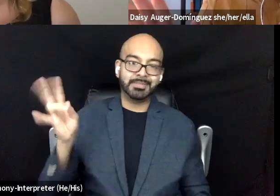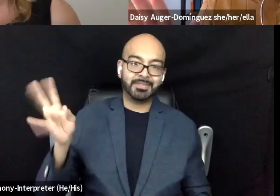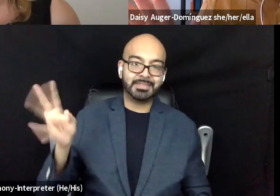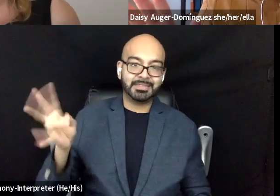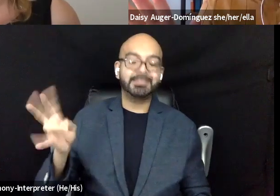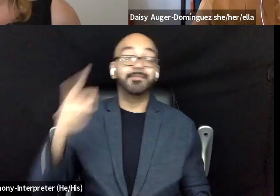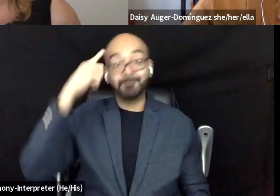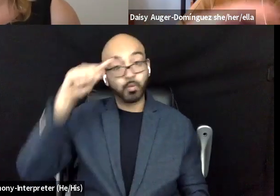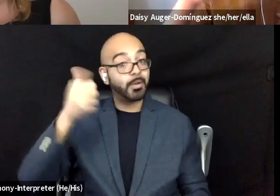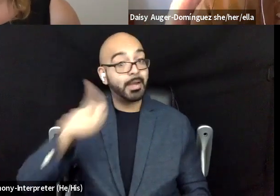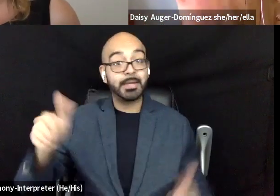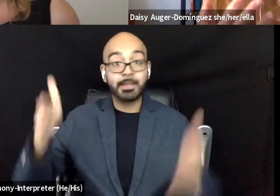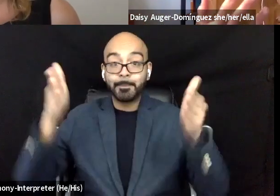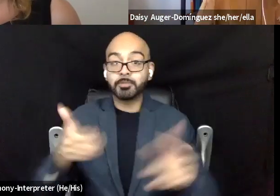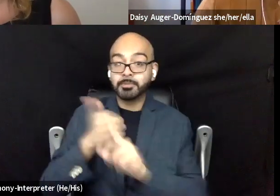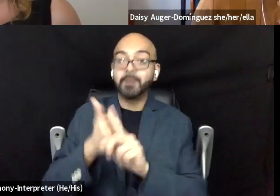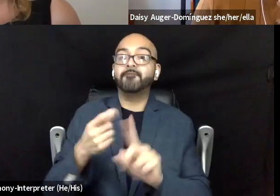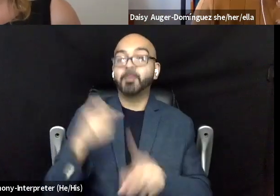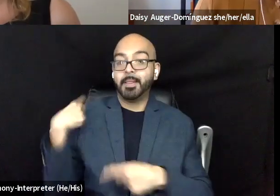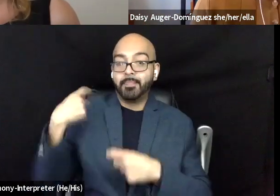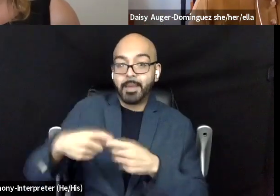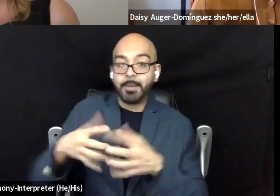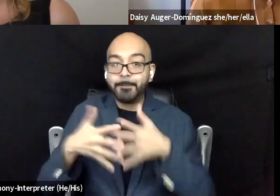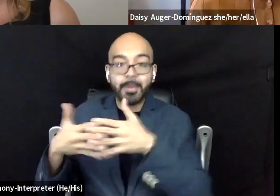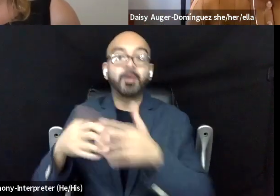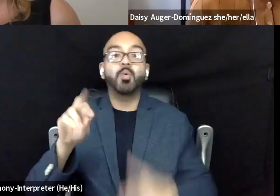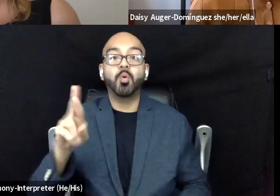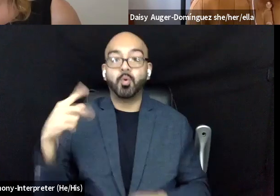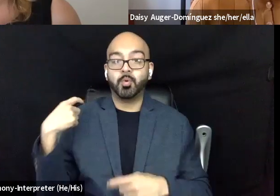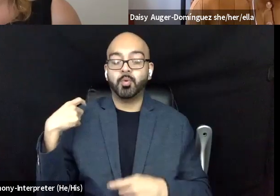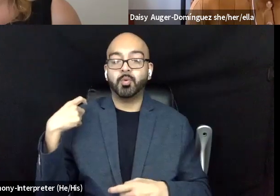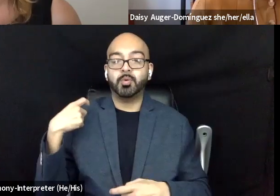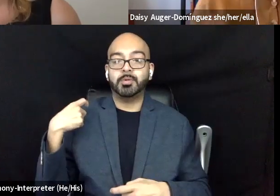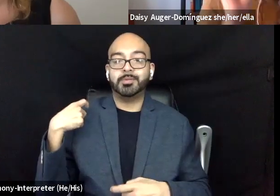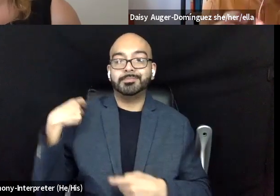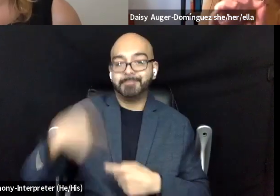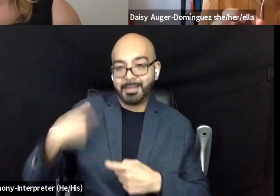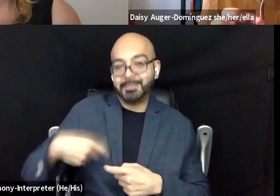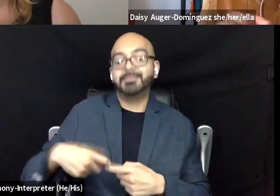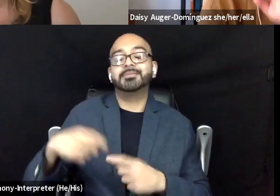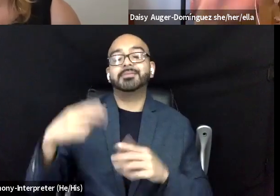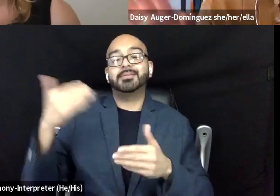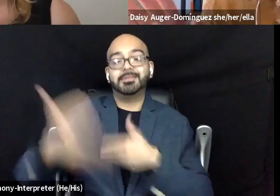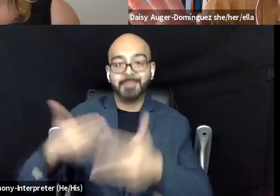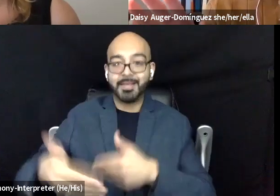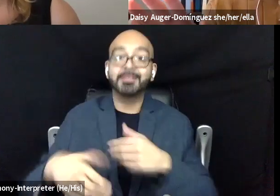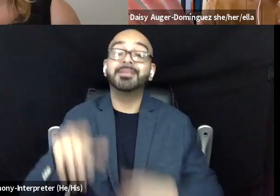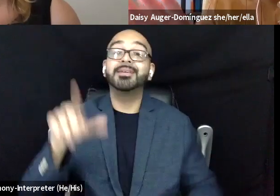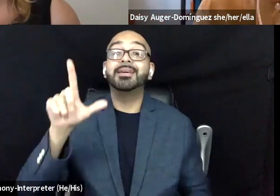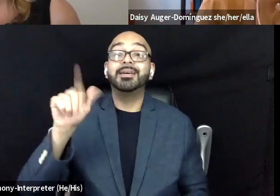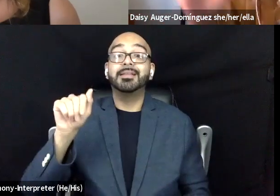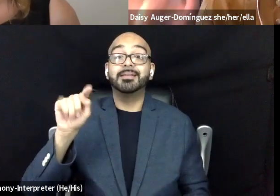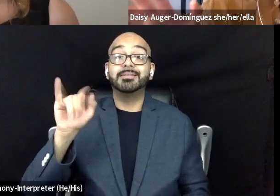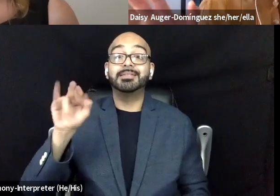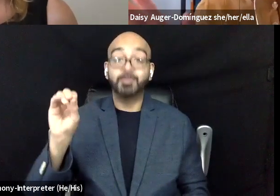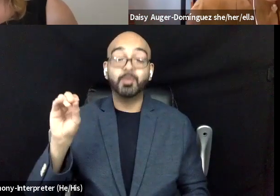Spanish descent. Now, Latino includes people only from Latin America, including Brazil, but not Spain,